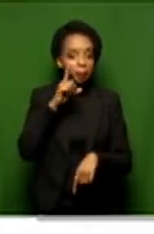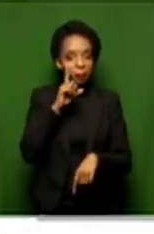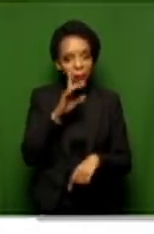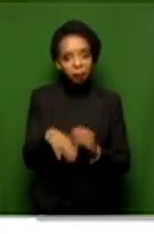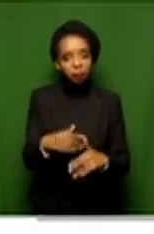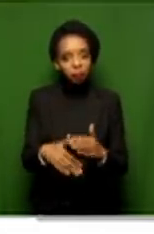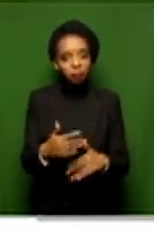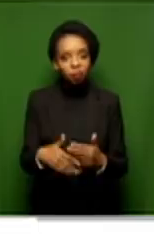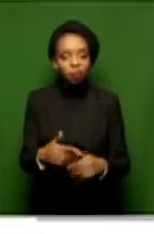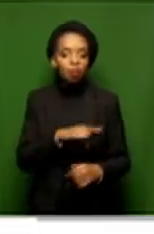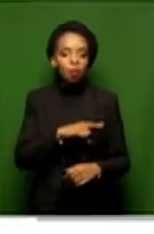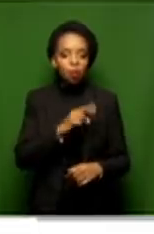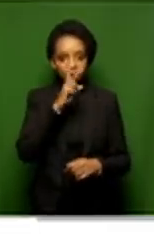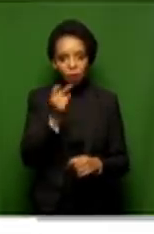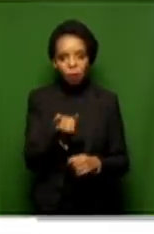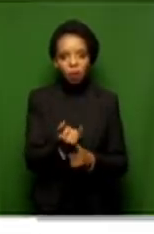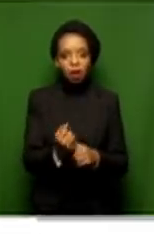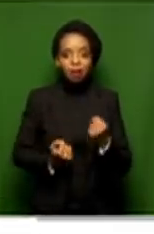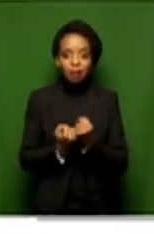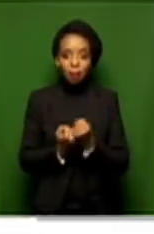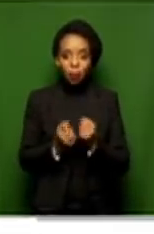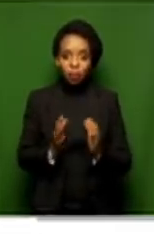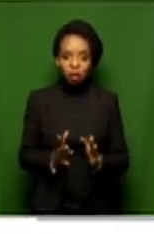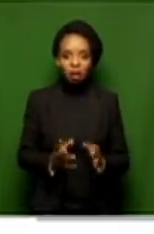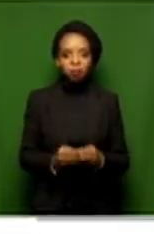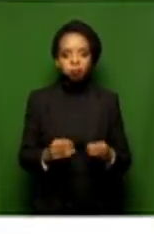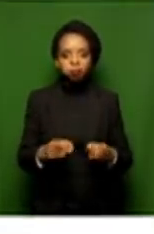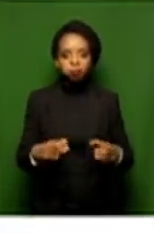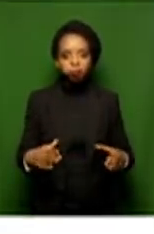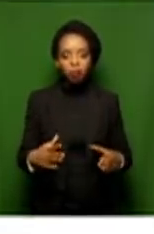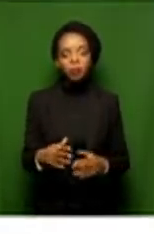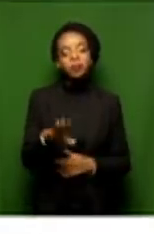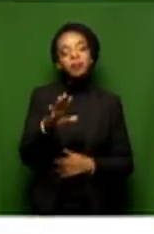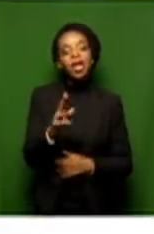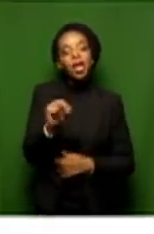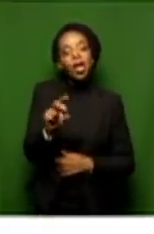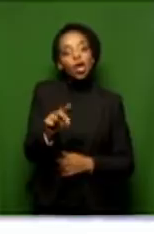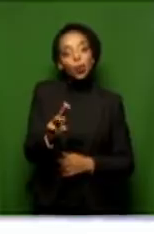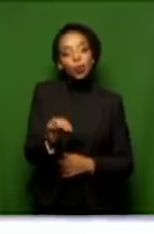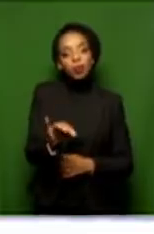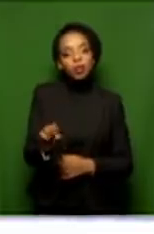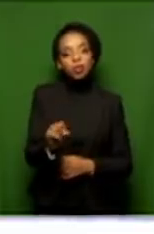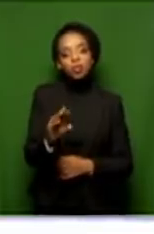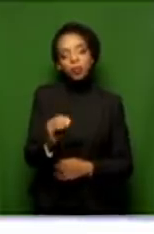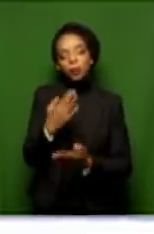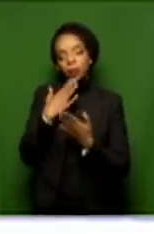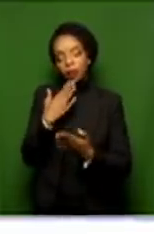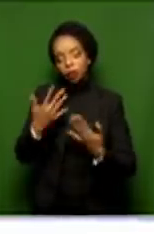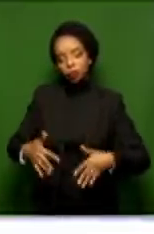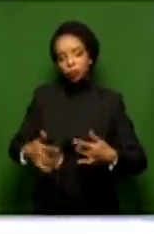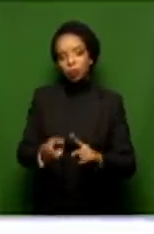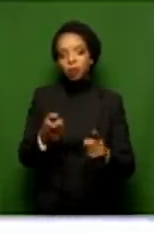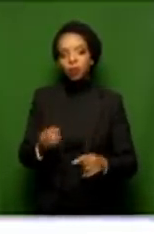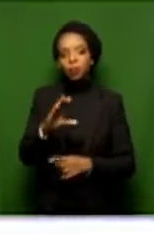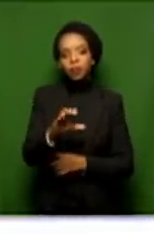to have increased their support. Certainly does seem that way. Right, Dumiso Tinga, thanks so much. And of course from the CSIR, and we will be